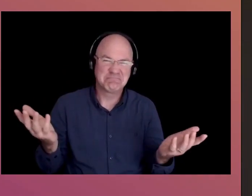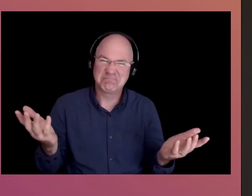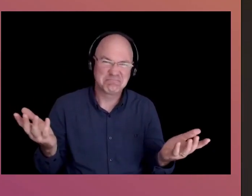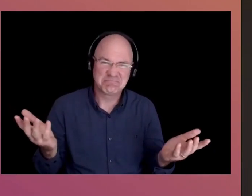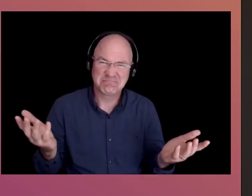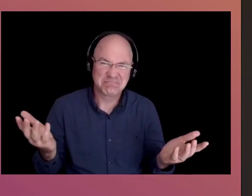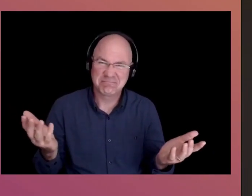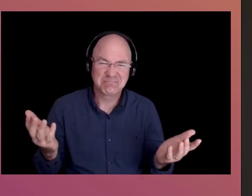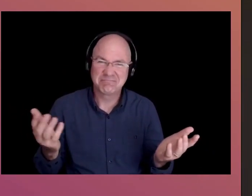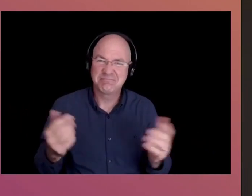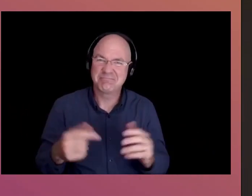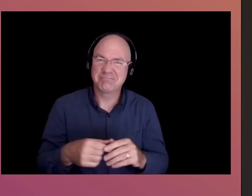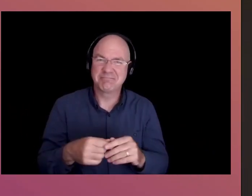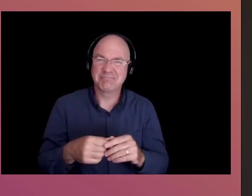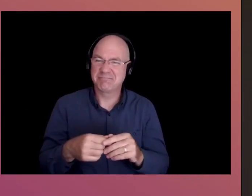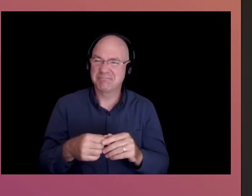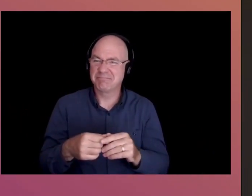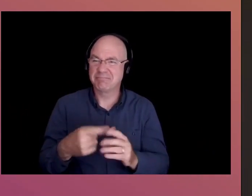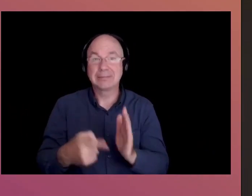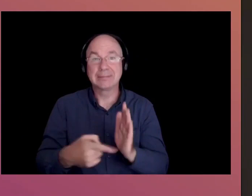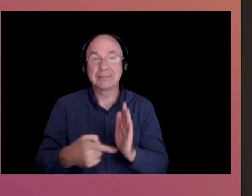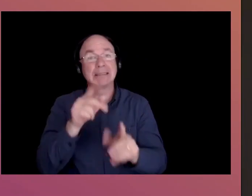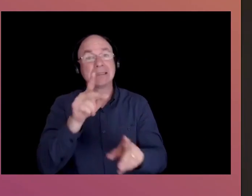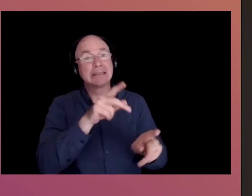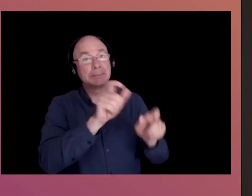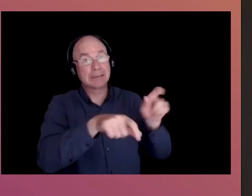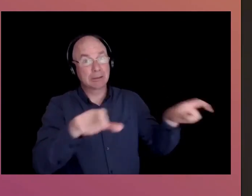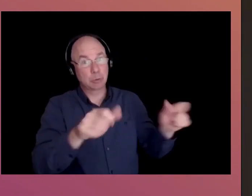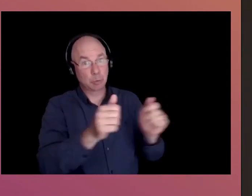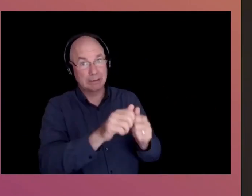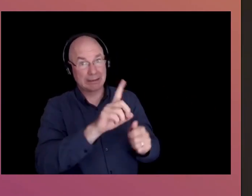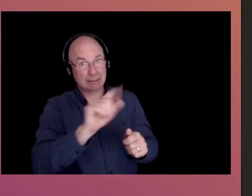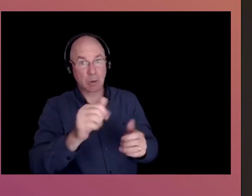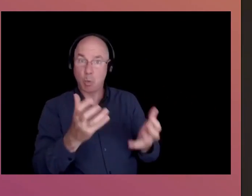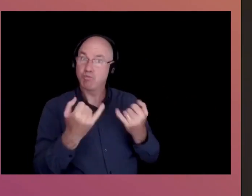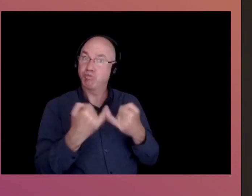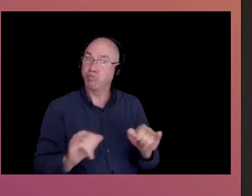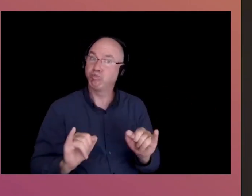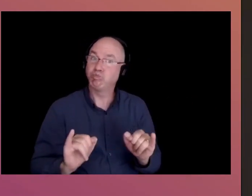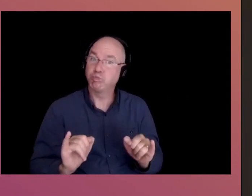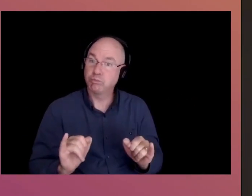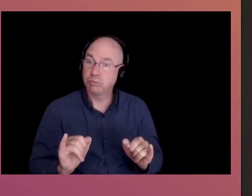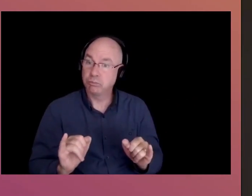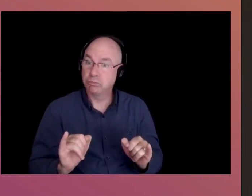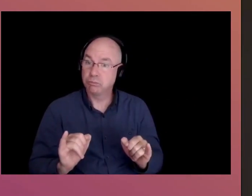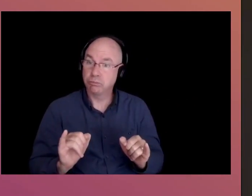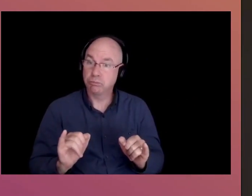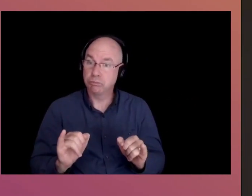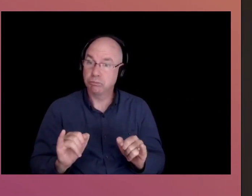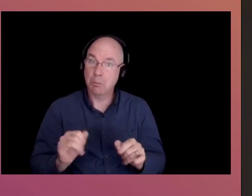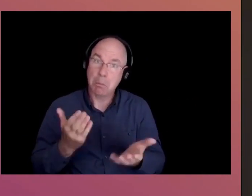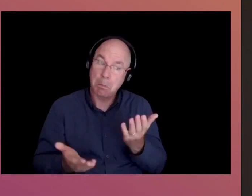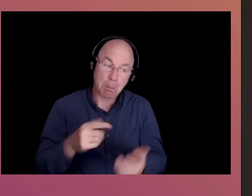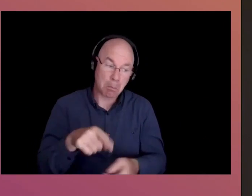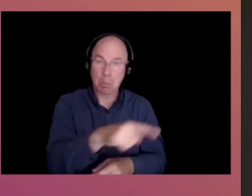know, people with disability want to be independent. Even they want to be with some